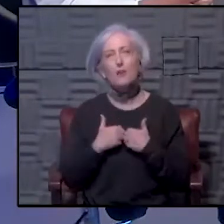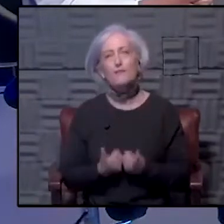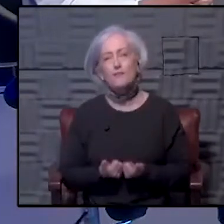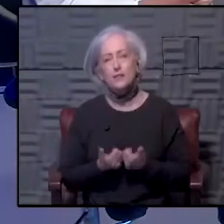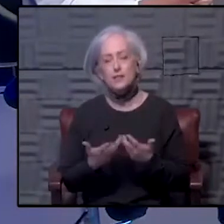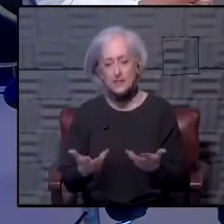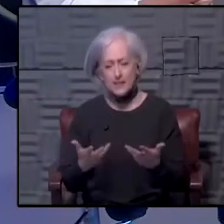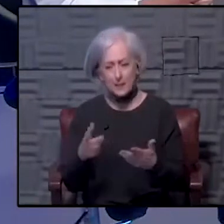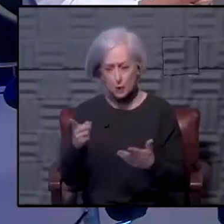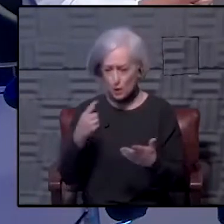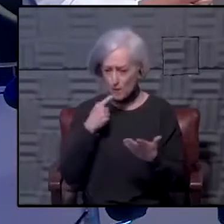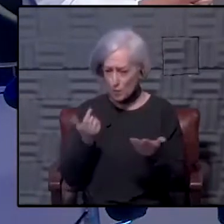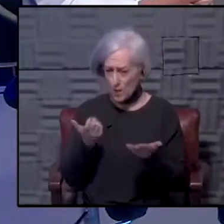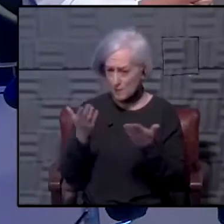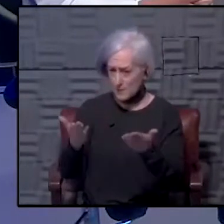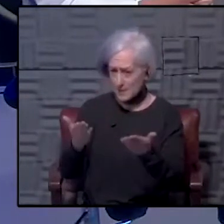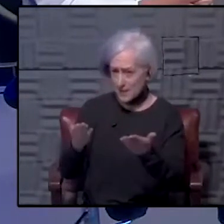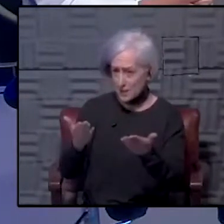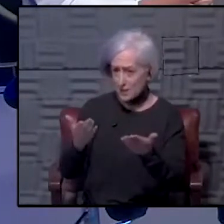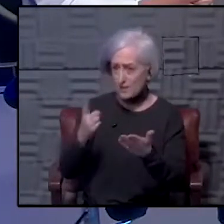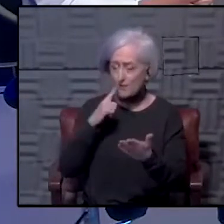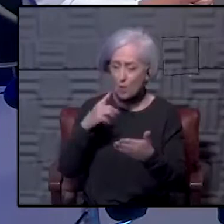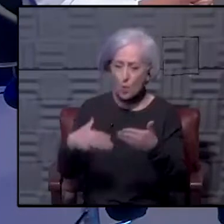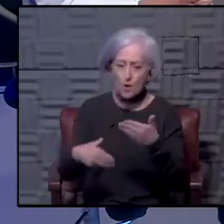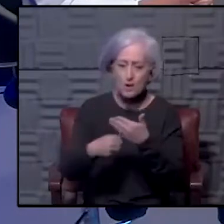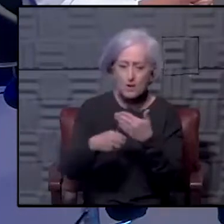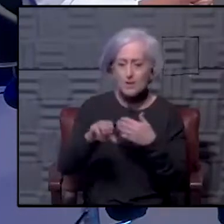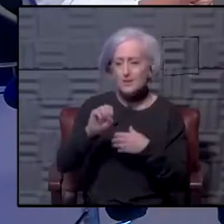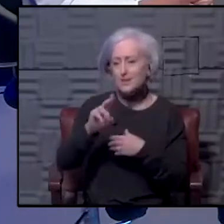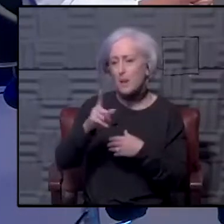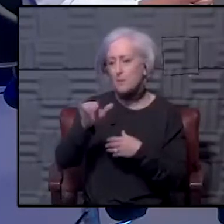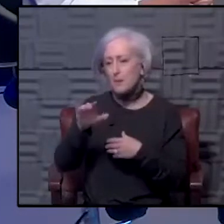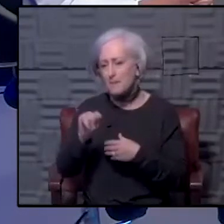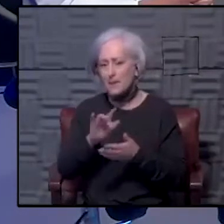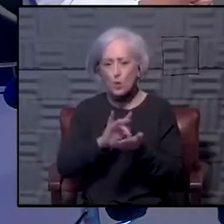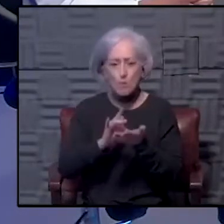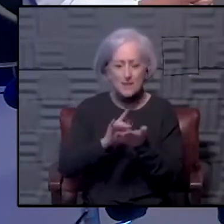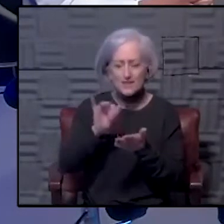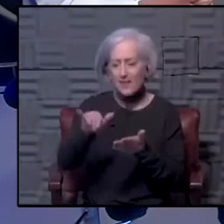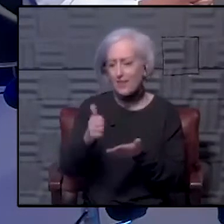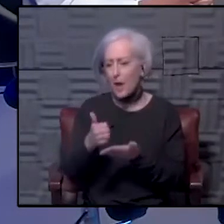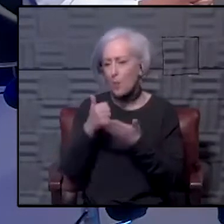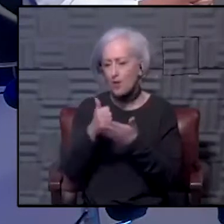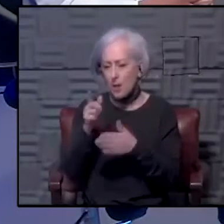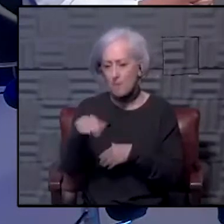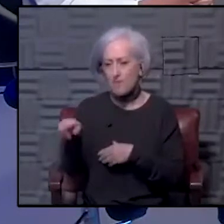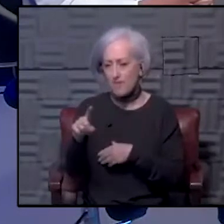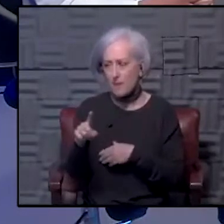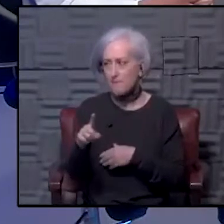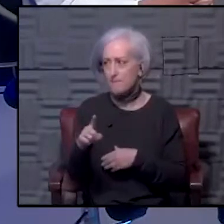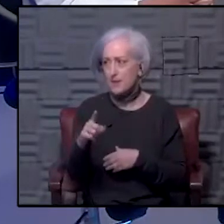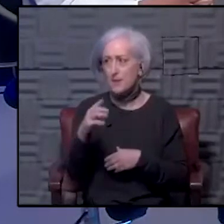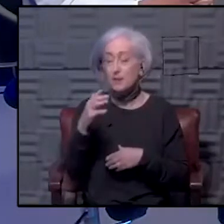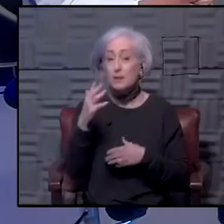know if you have any recommendations in terms of supplements or medications that might help them. I know after the